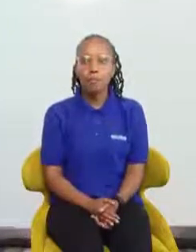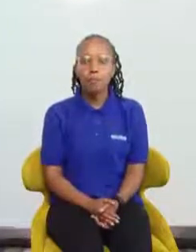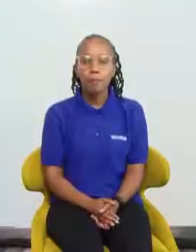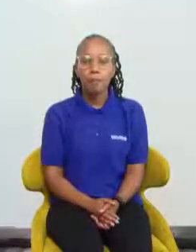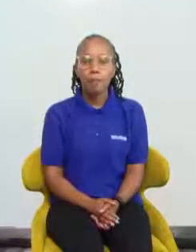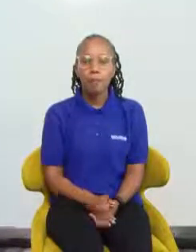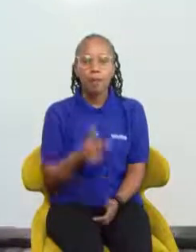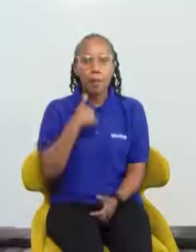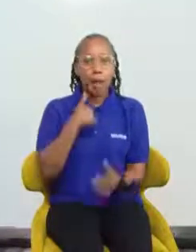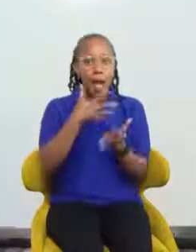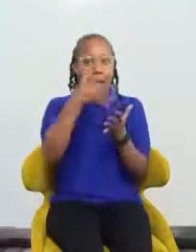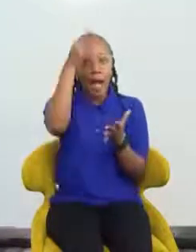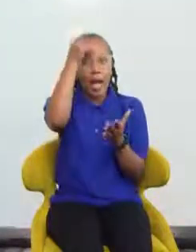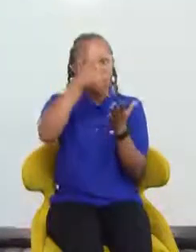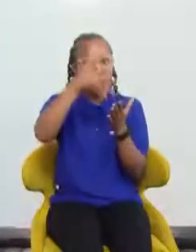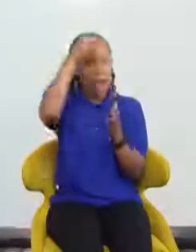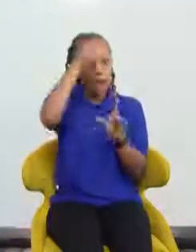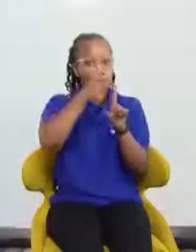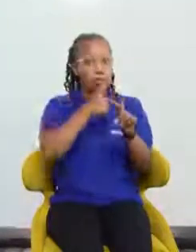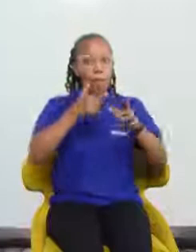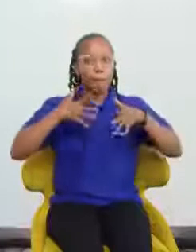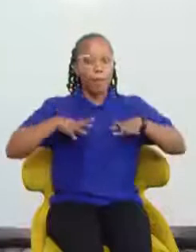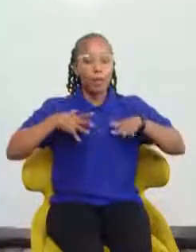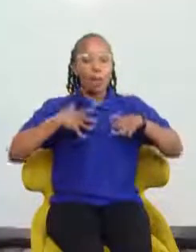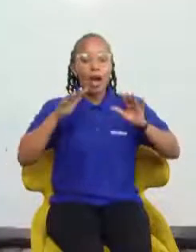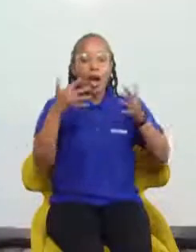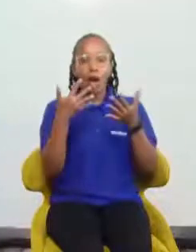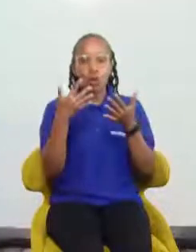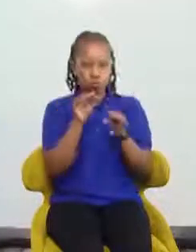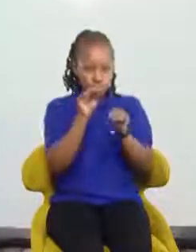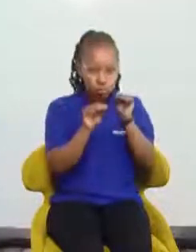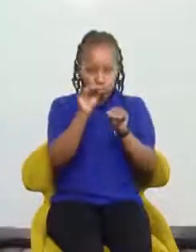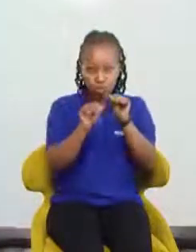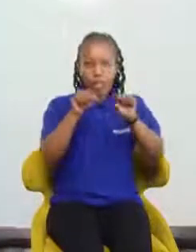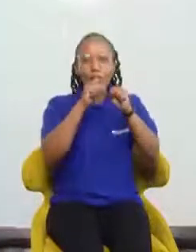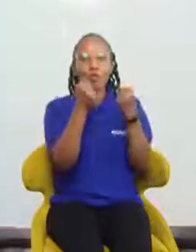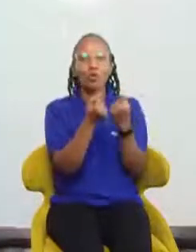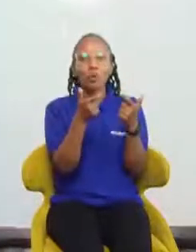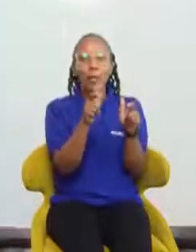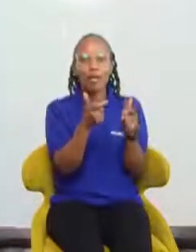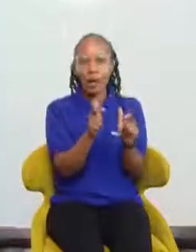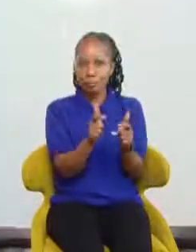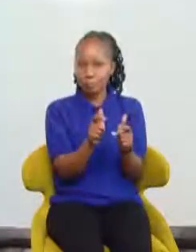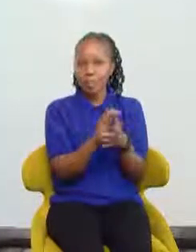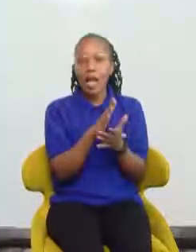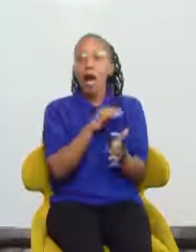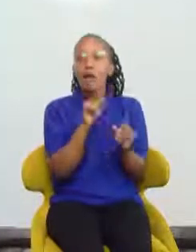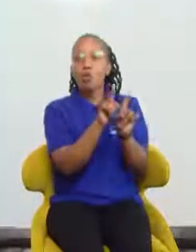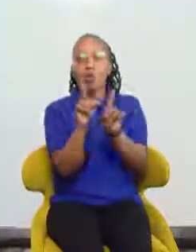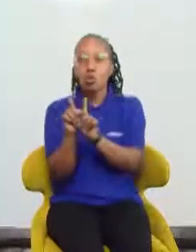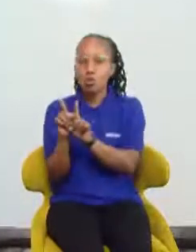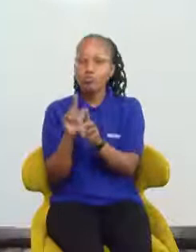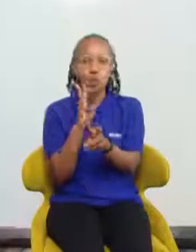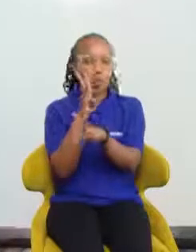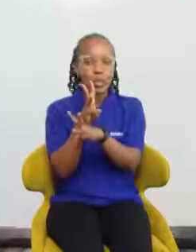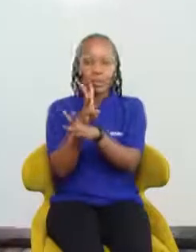I just learned from people who are around me. I just learned how to navigate through those social media platforms, and also the latest being